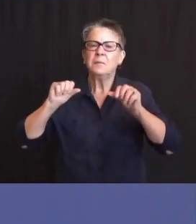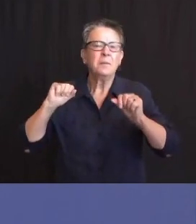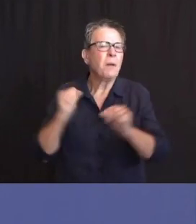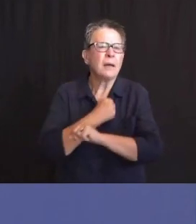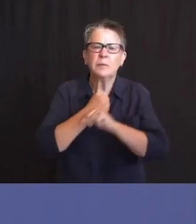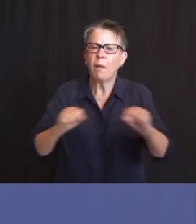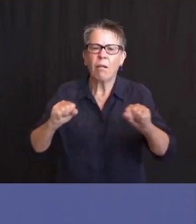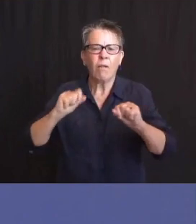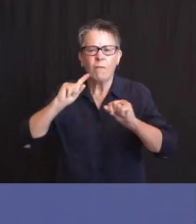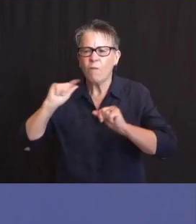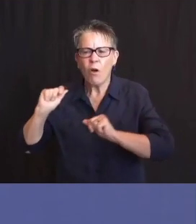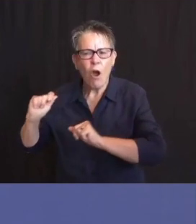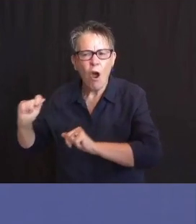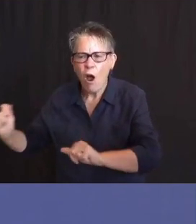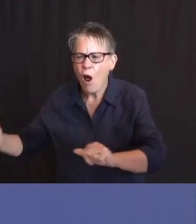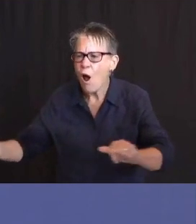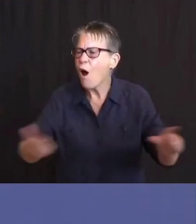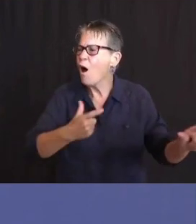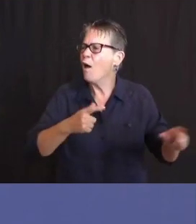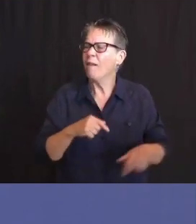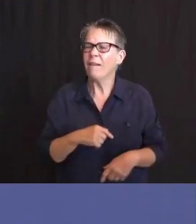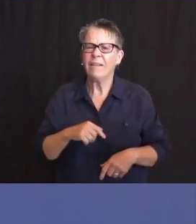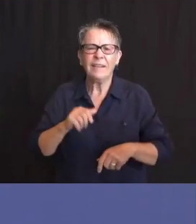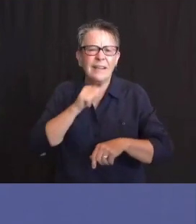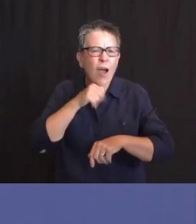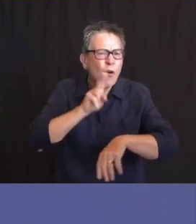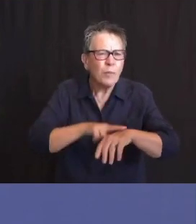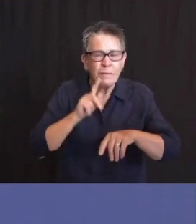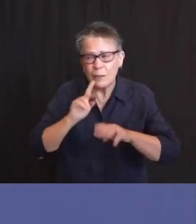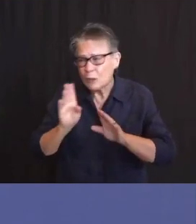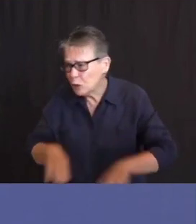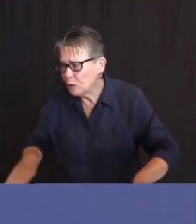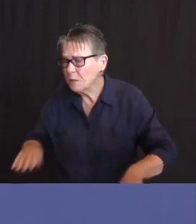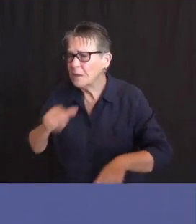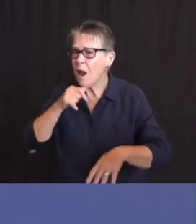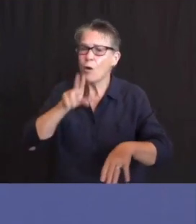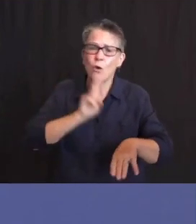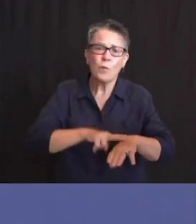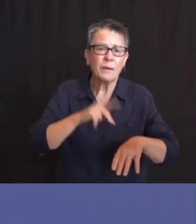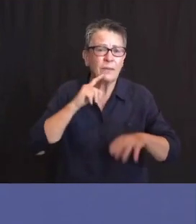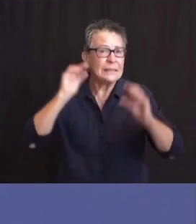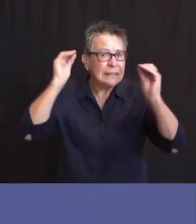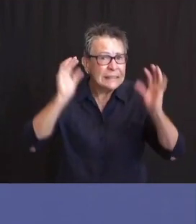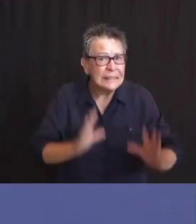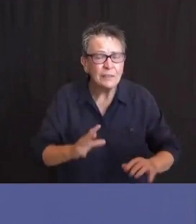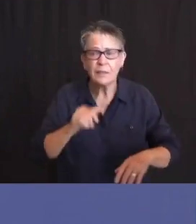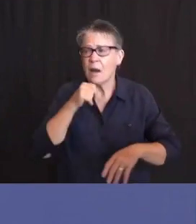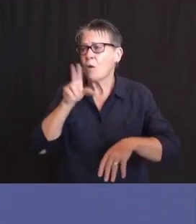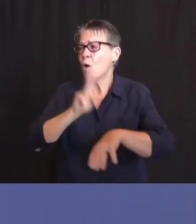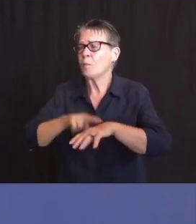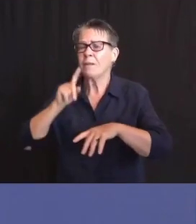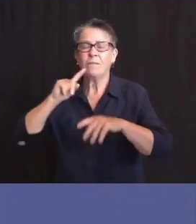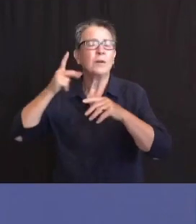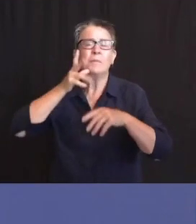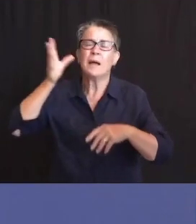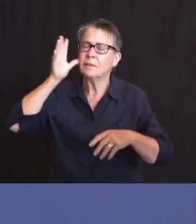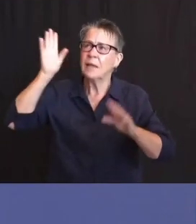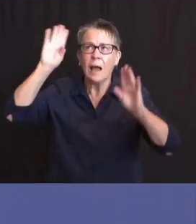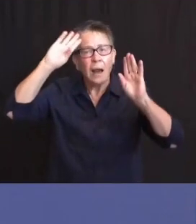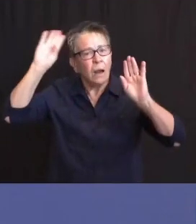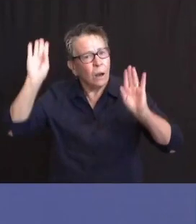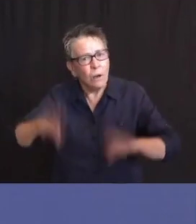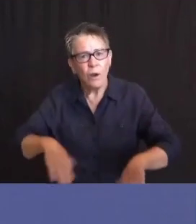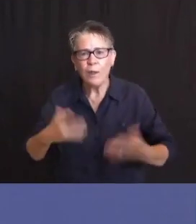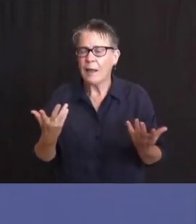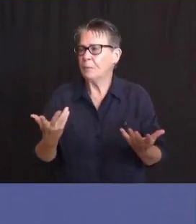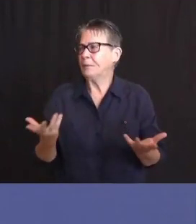right. Know that we'll do it as responsibly as humanly possible, and we're going to go through this together. Thank you.